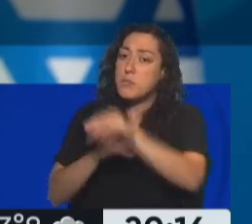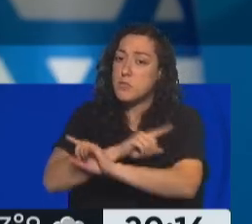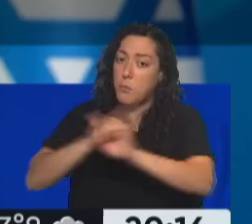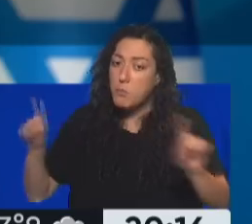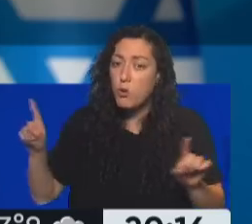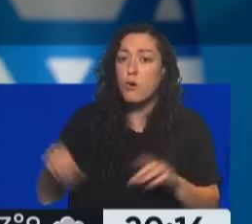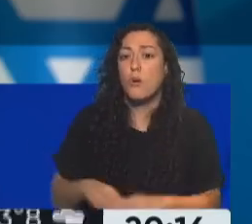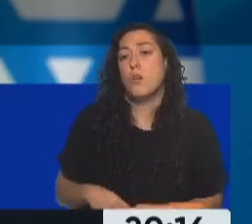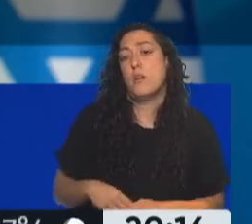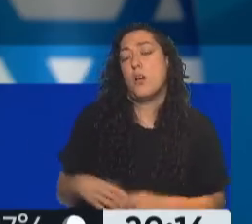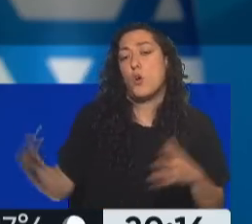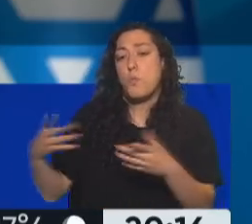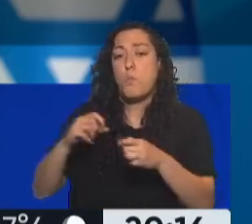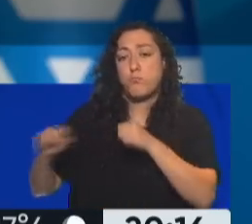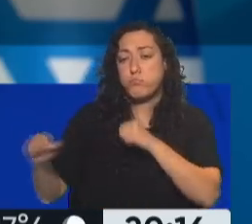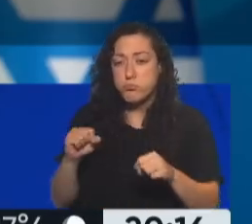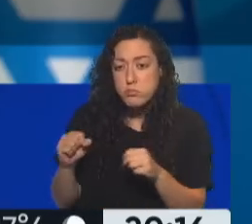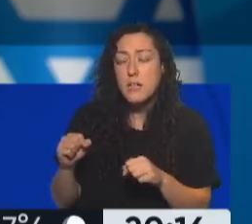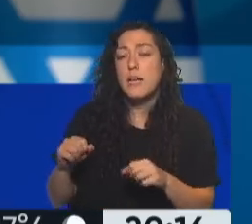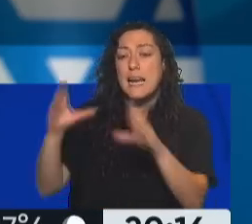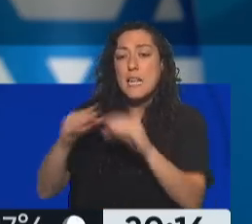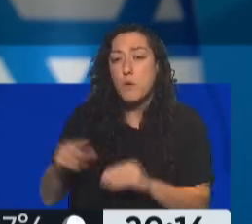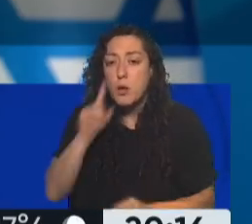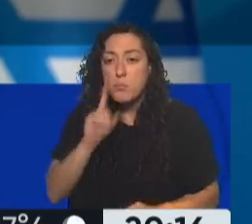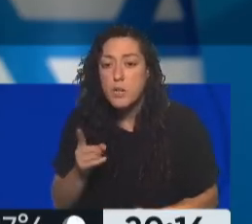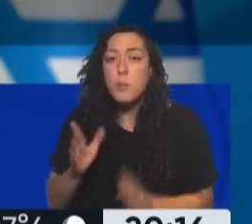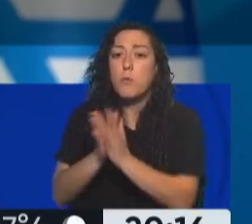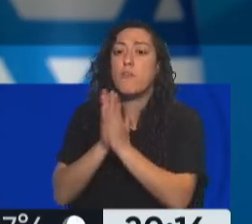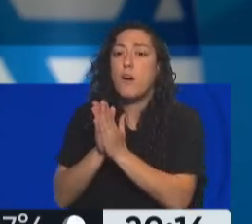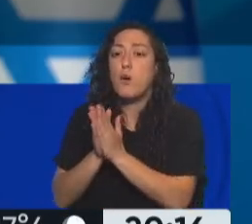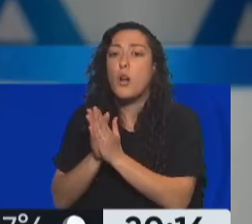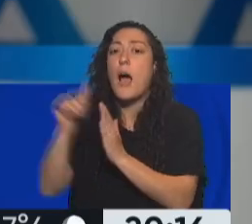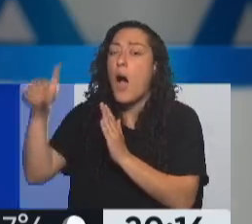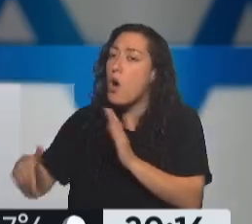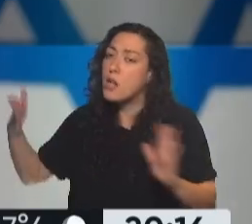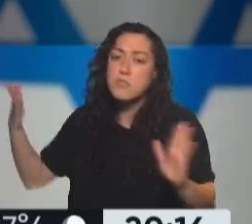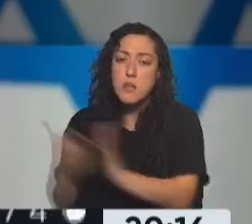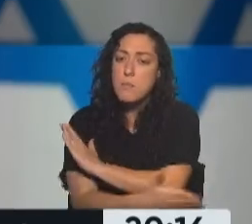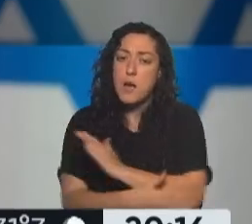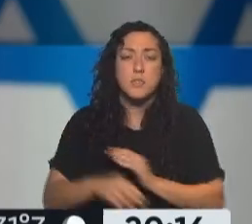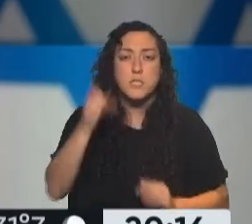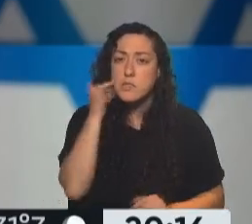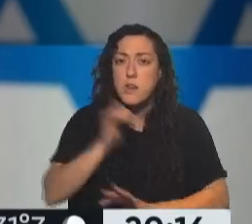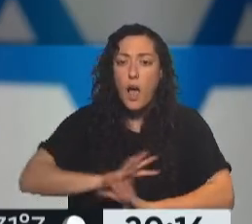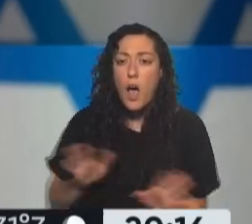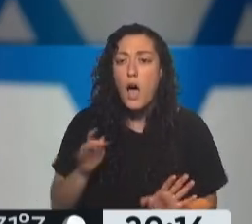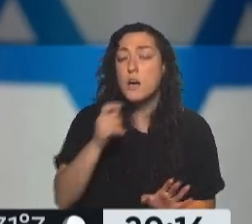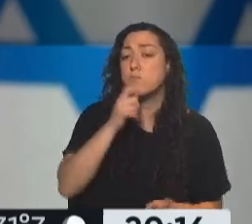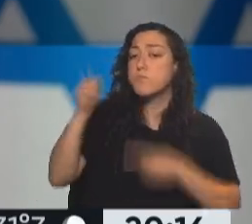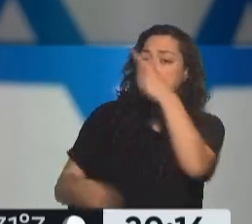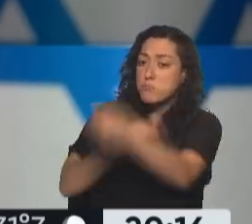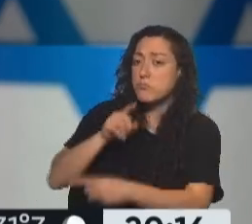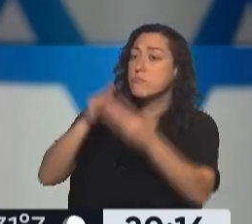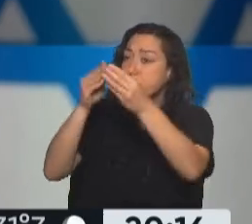let Hezbollah endanger Lebanon. Please, get out of harm's way now. Once our operation is finished, you can come